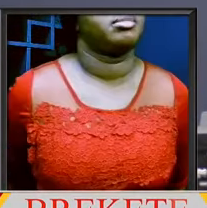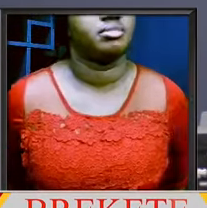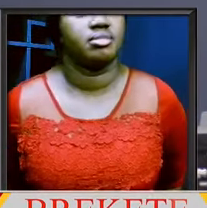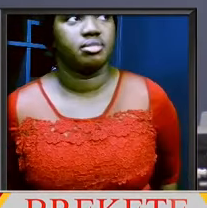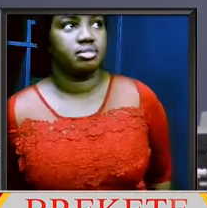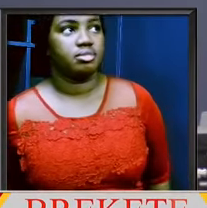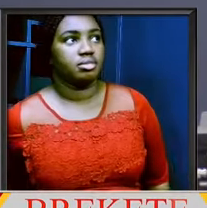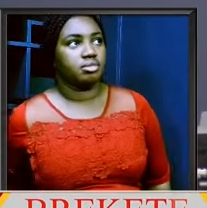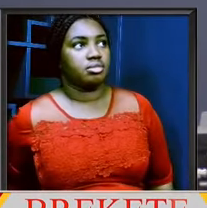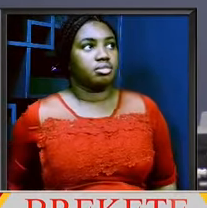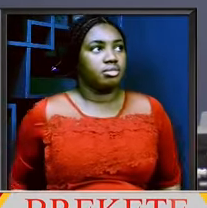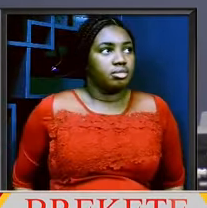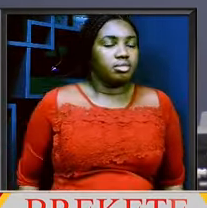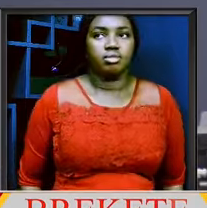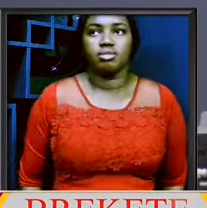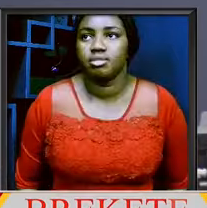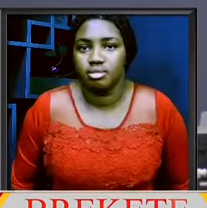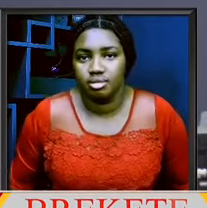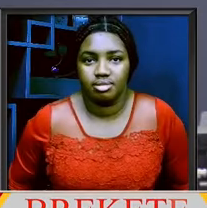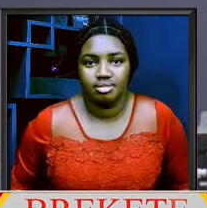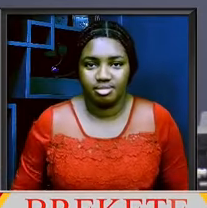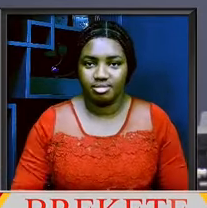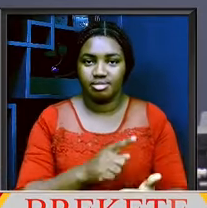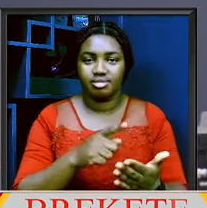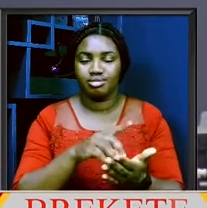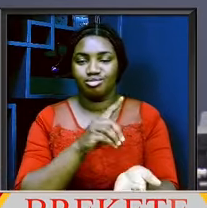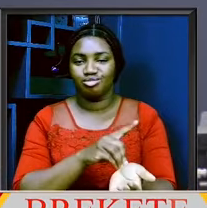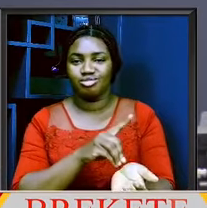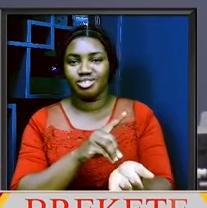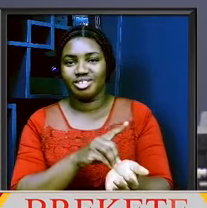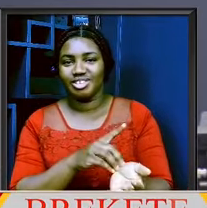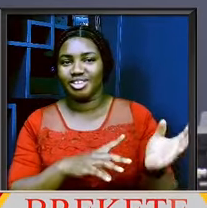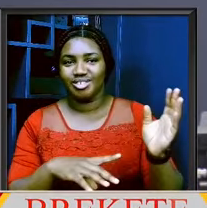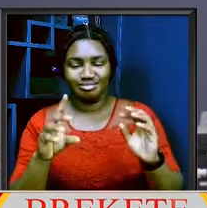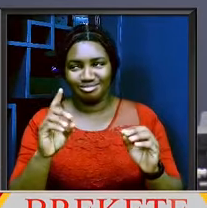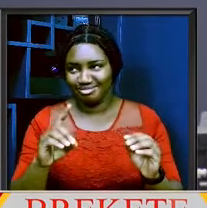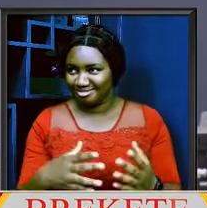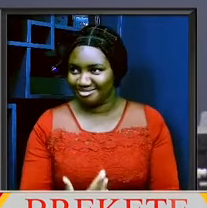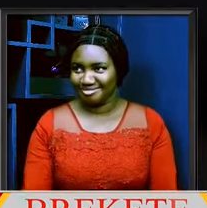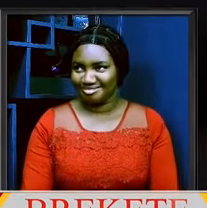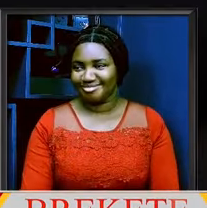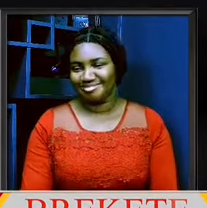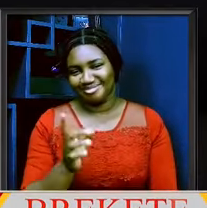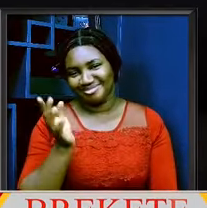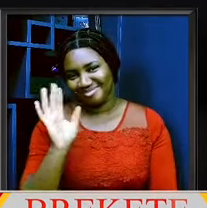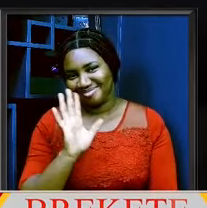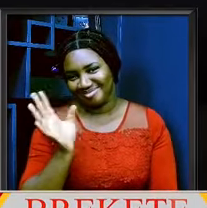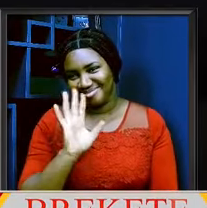This is Dr. Ordinary Ahmed Isasen Onawete.